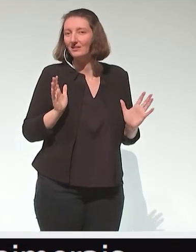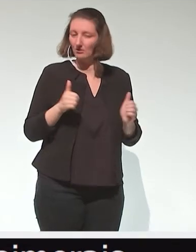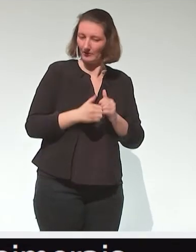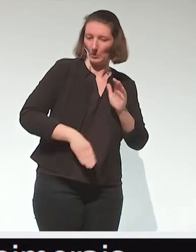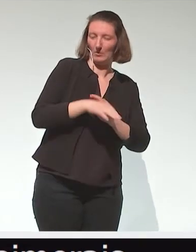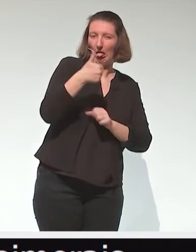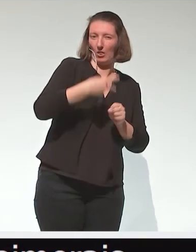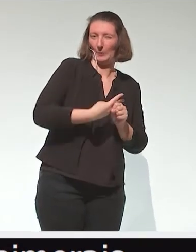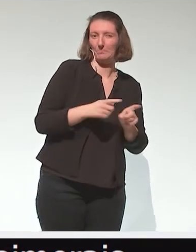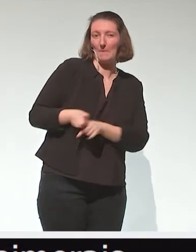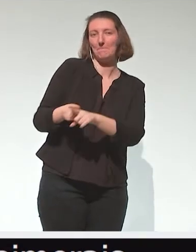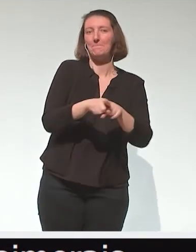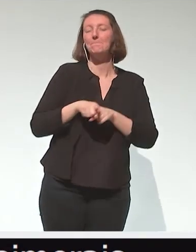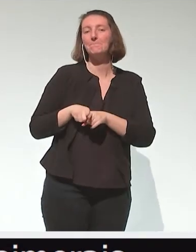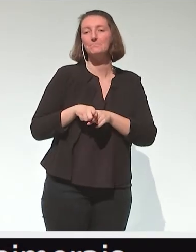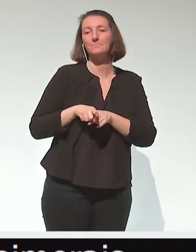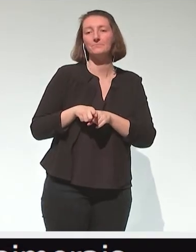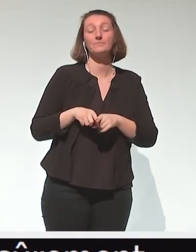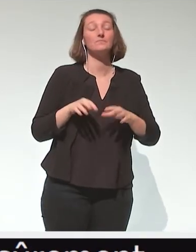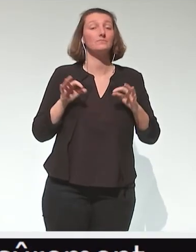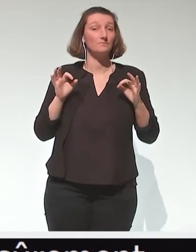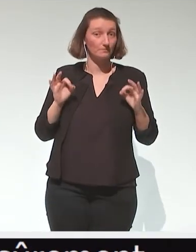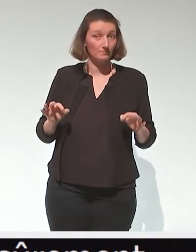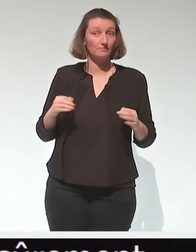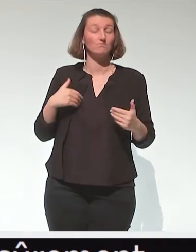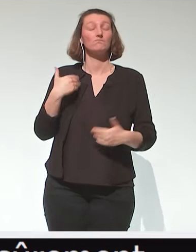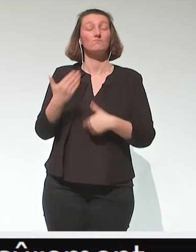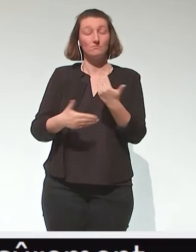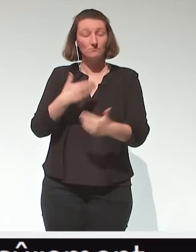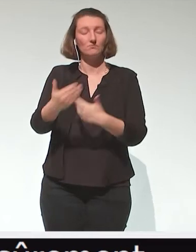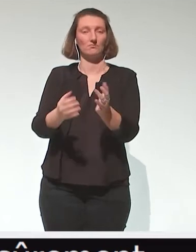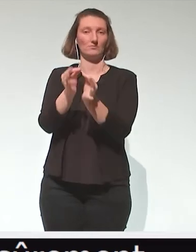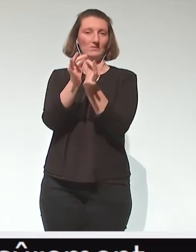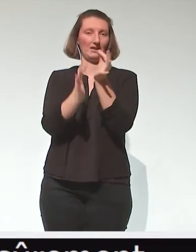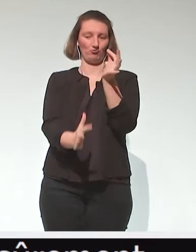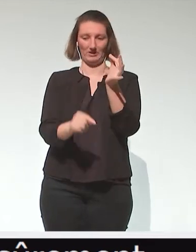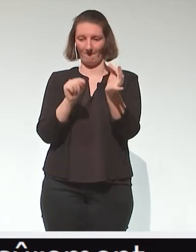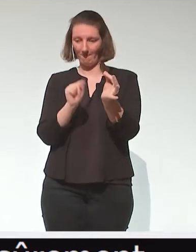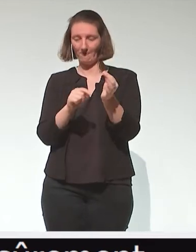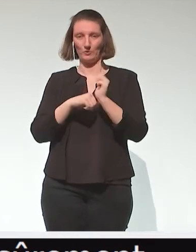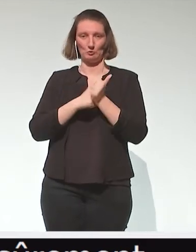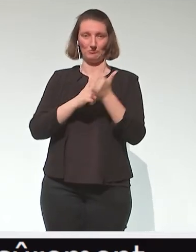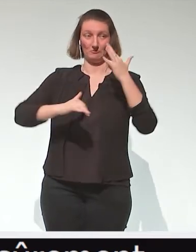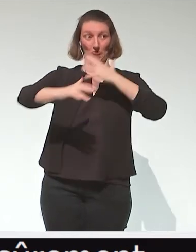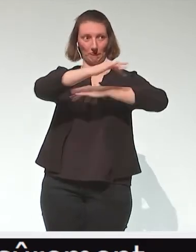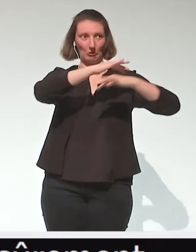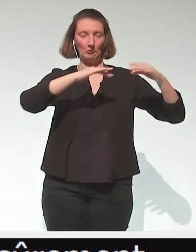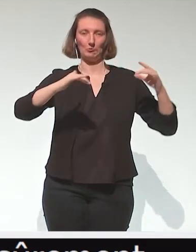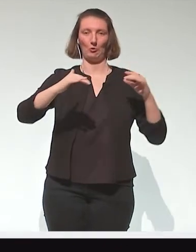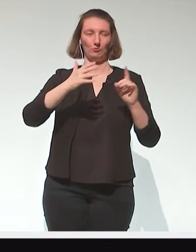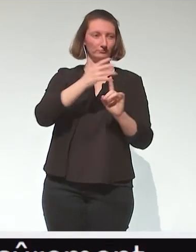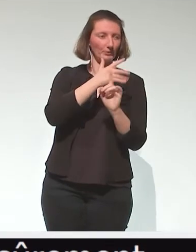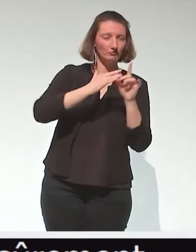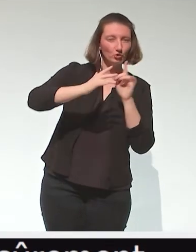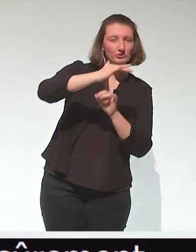depends on the social circumstances where you are. So if we want to have people with disabilities